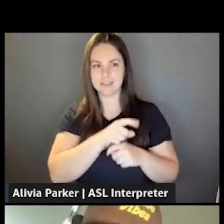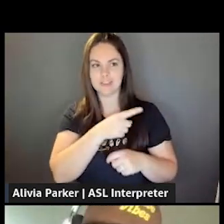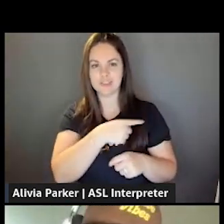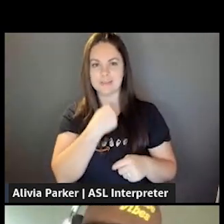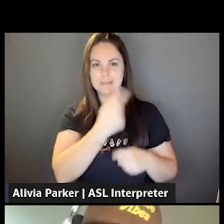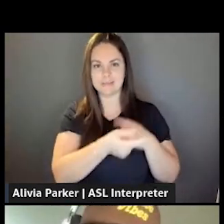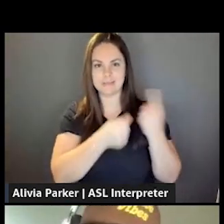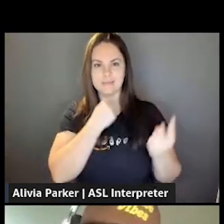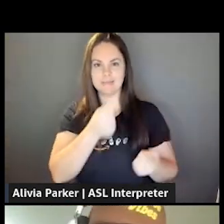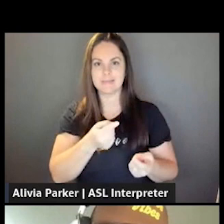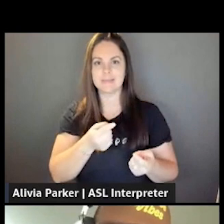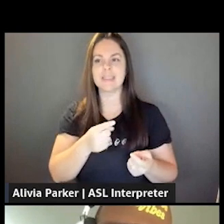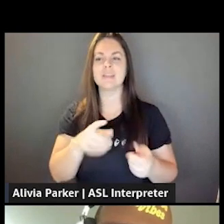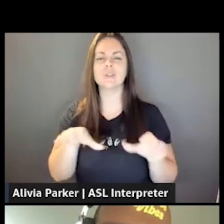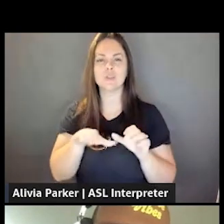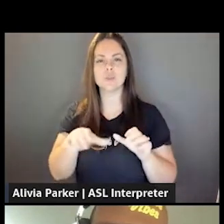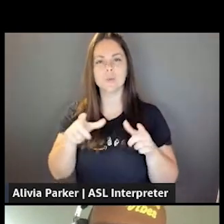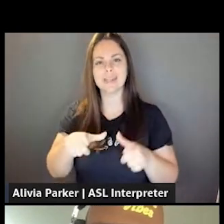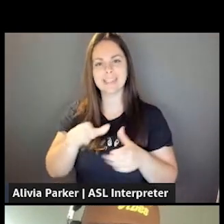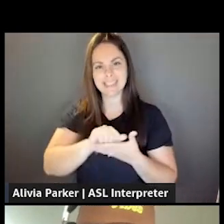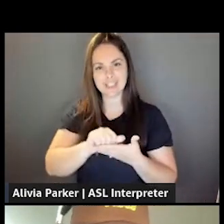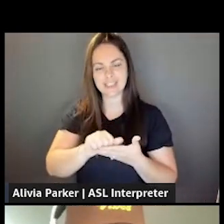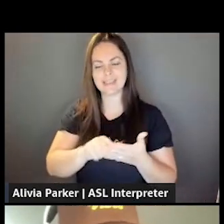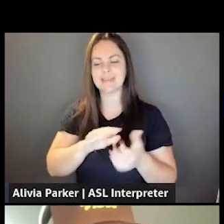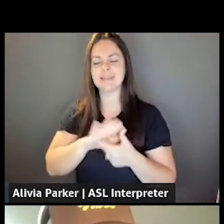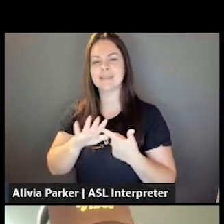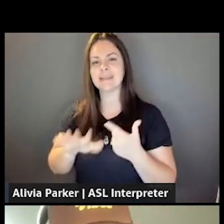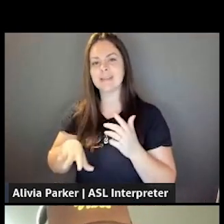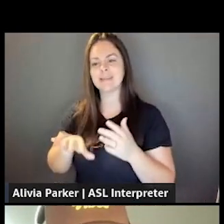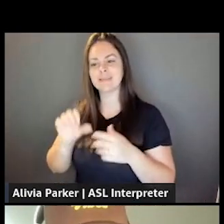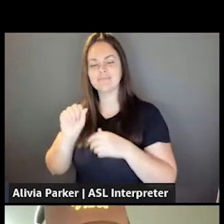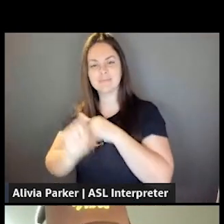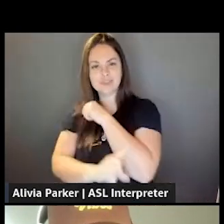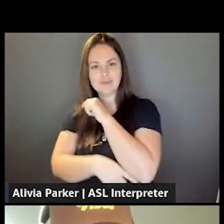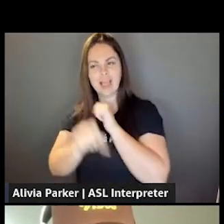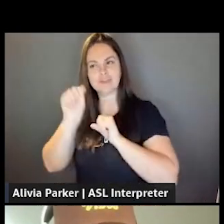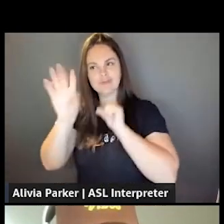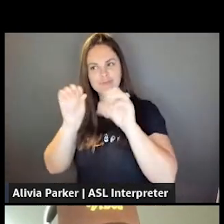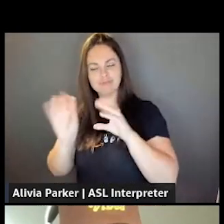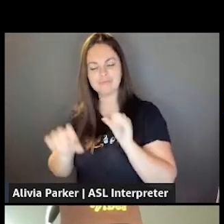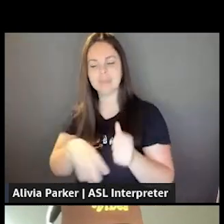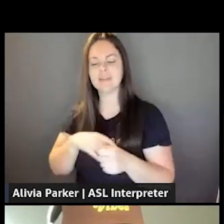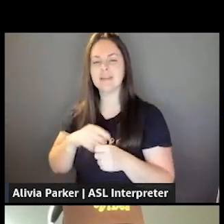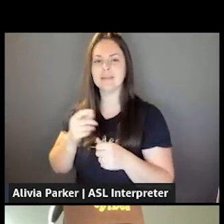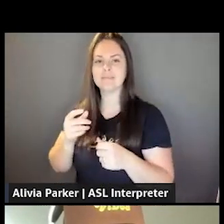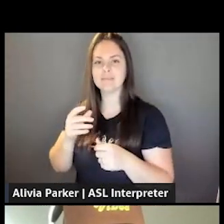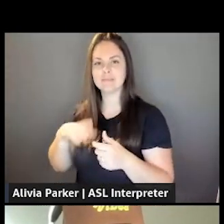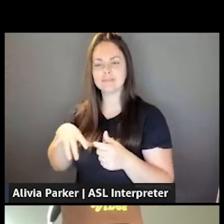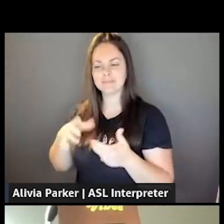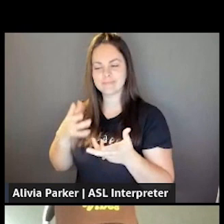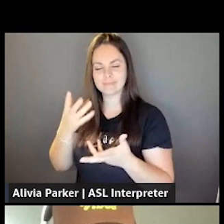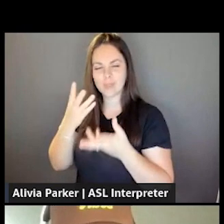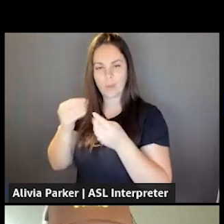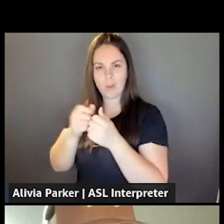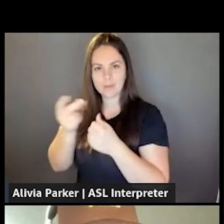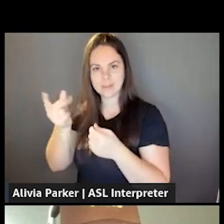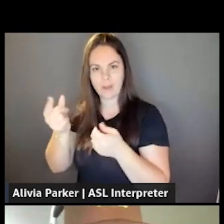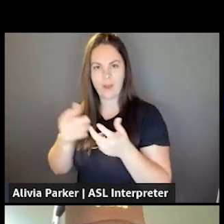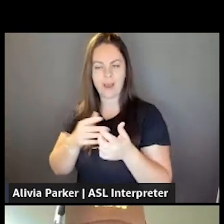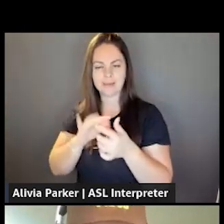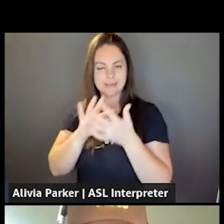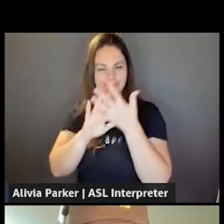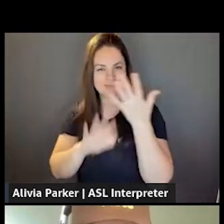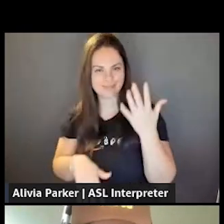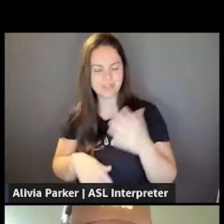pick up after the dogs and all those other things. So I was thinking on those off moments, rare occasions where I do